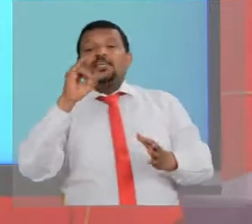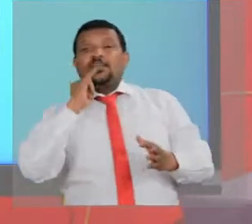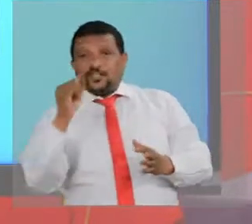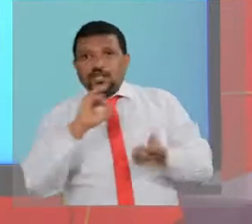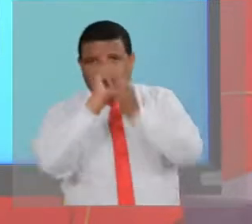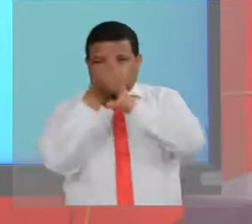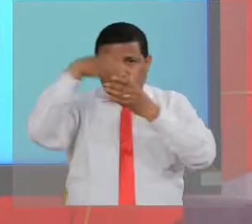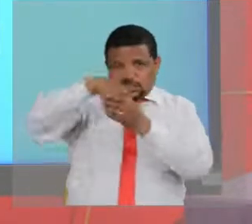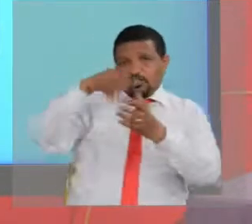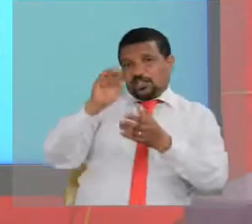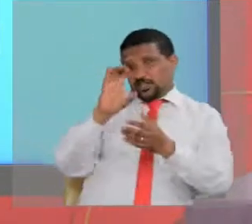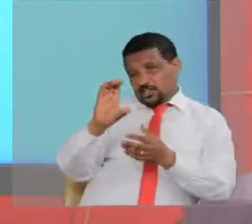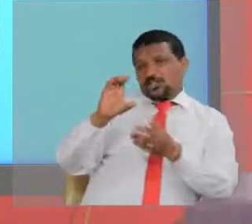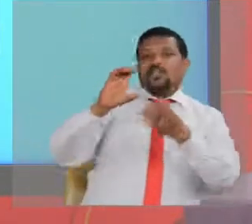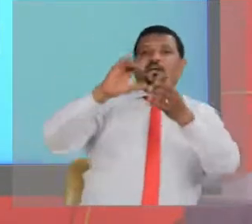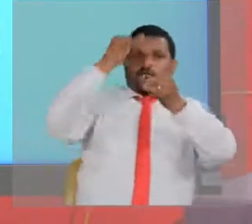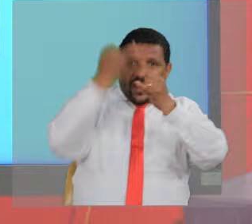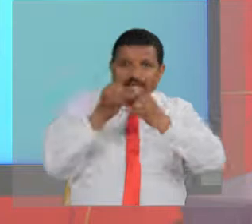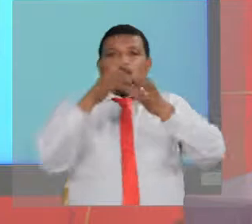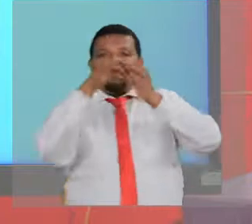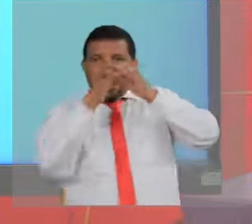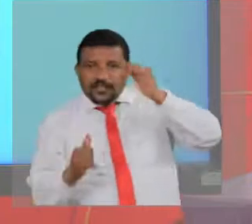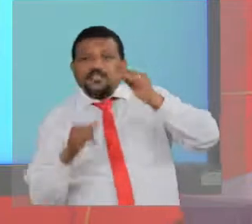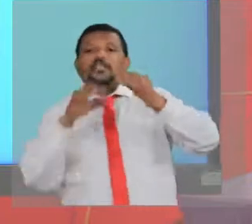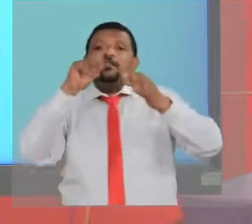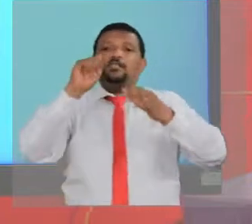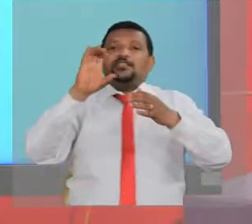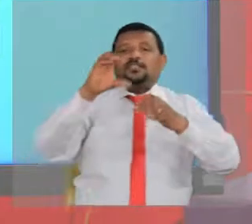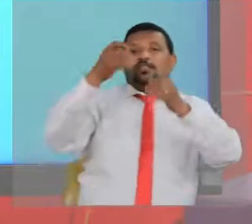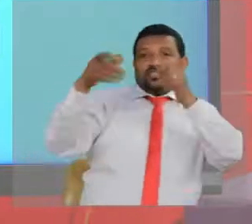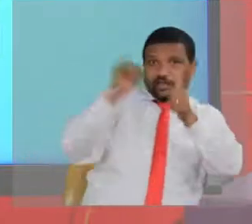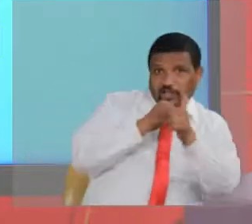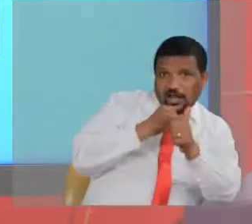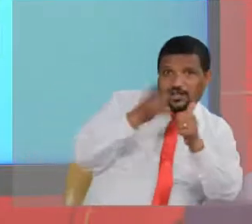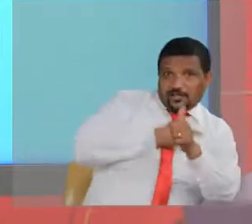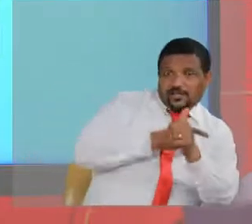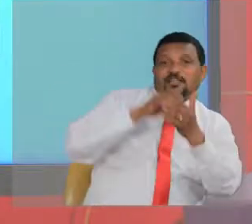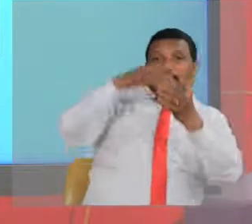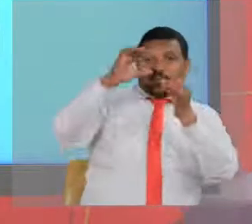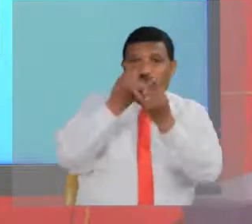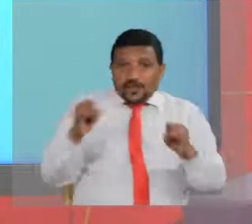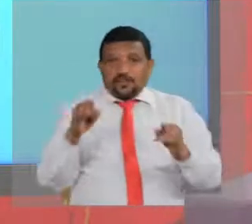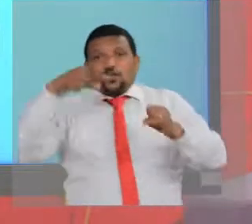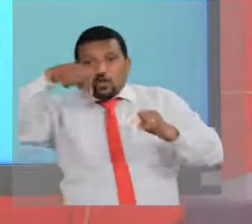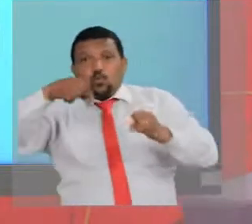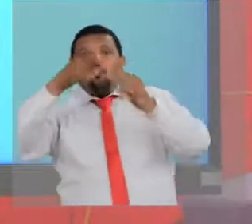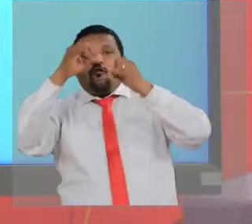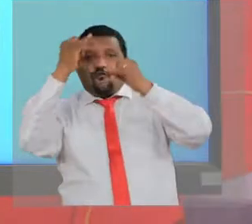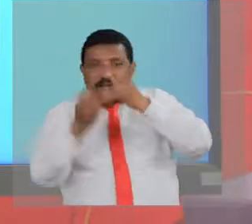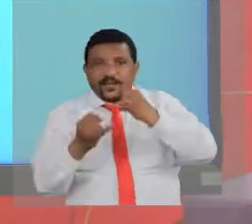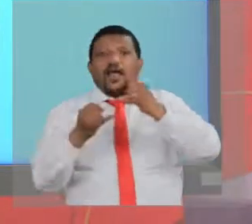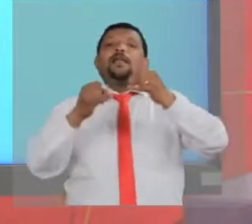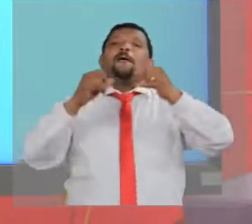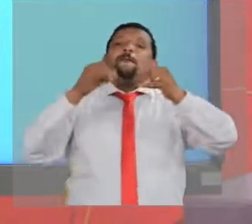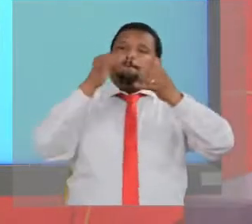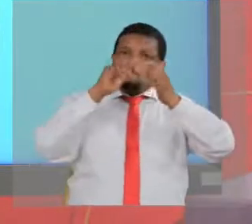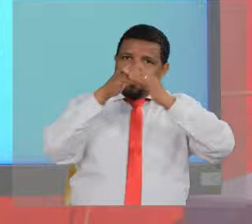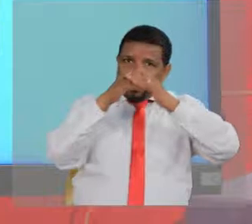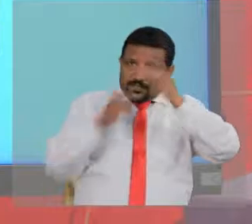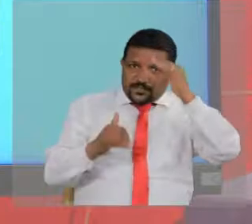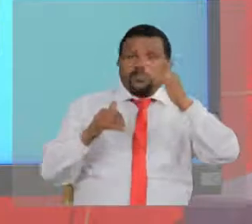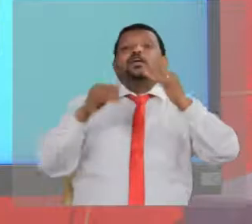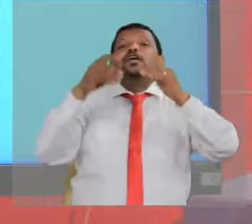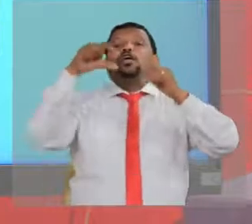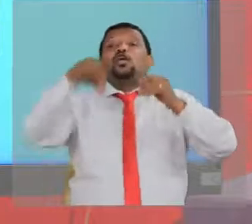is the change in TC is TC final minus TC initial divided by Q final minus Q initial, which